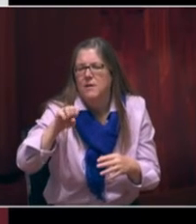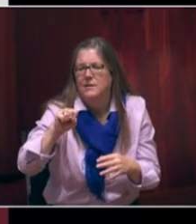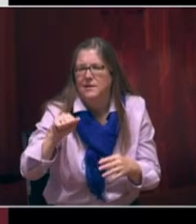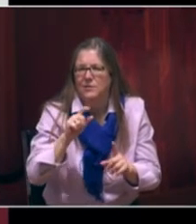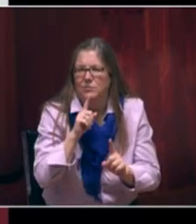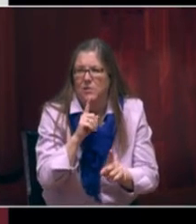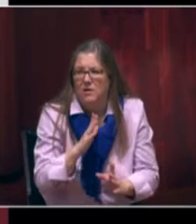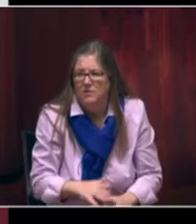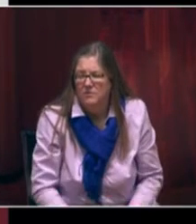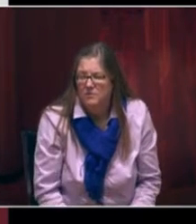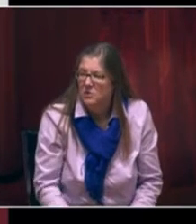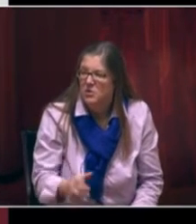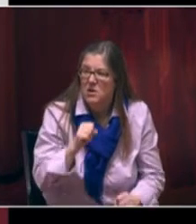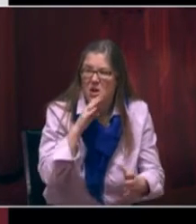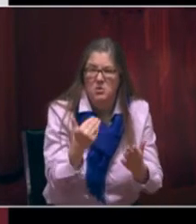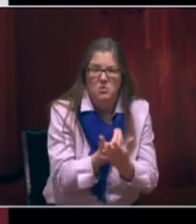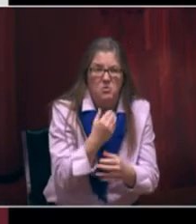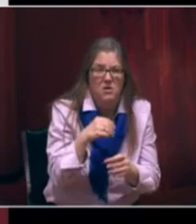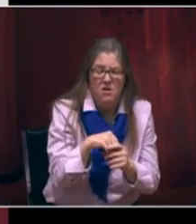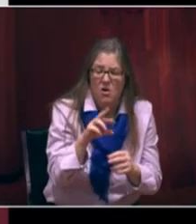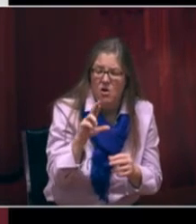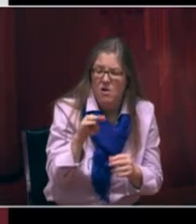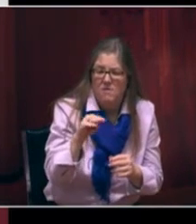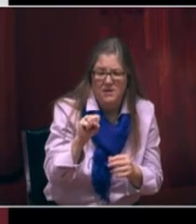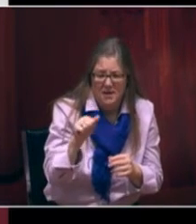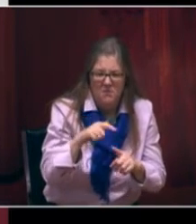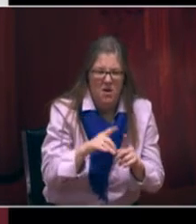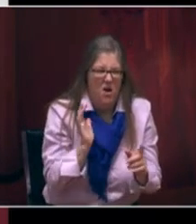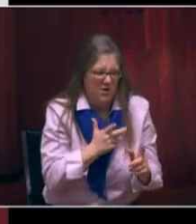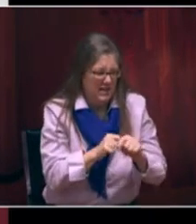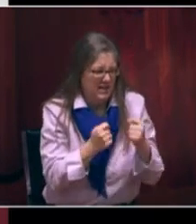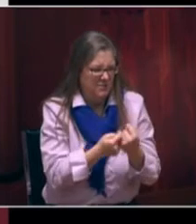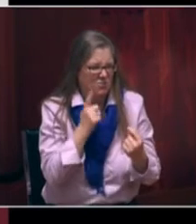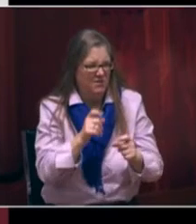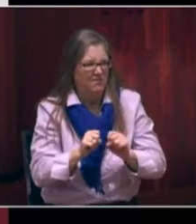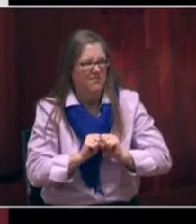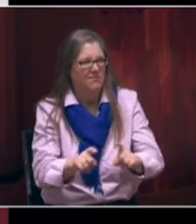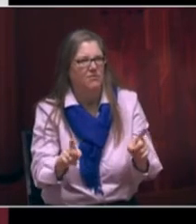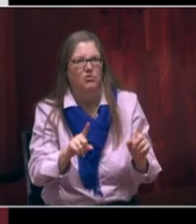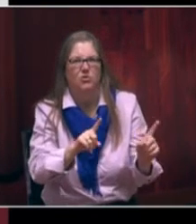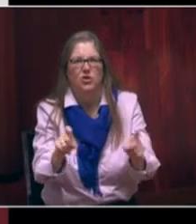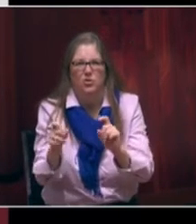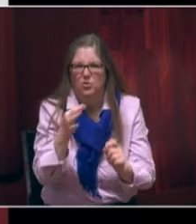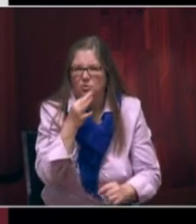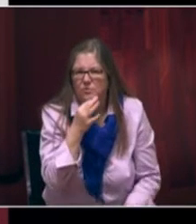So nothing new in the RMSA, but our team will be sending those questionnaires out soon.